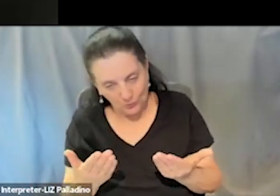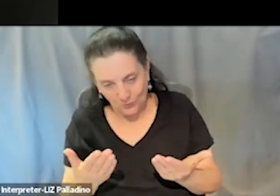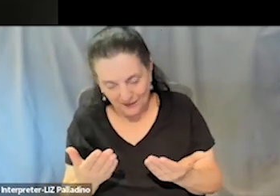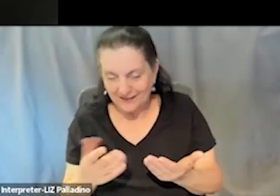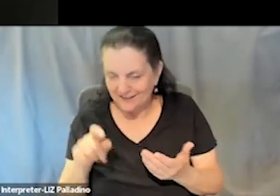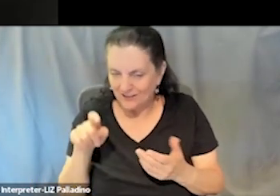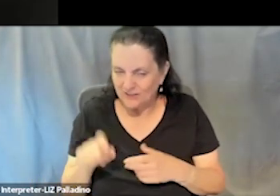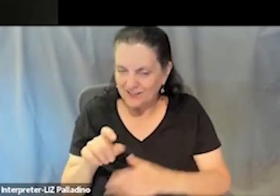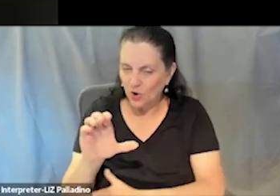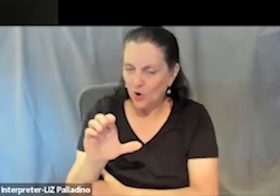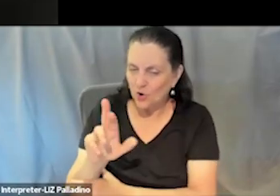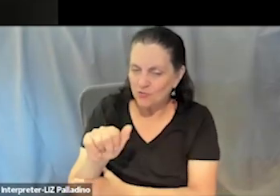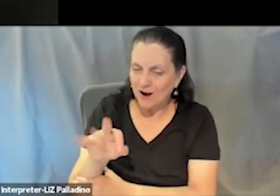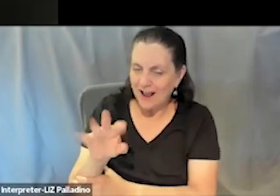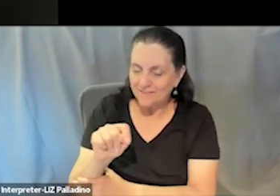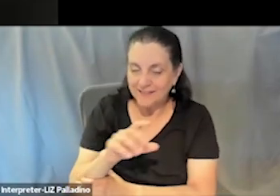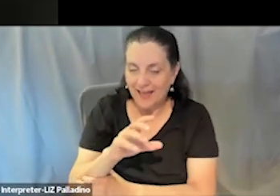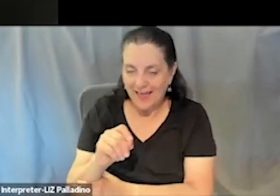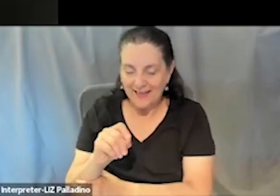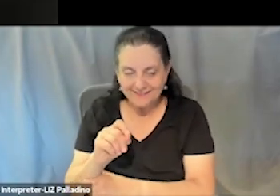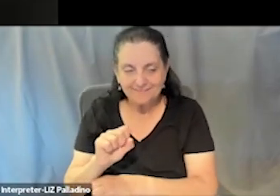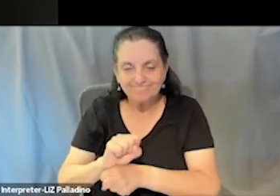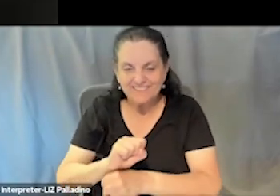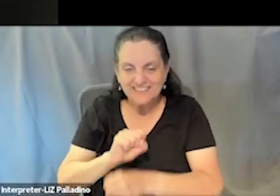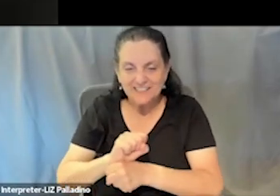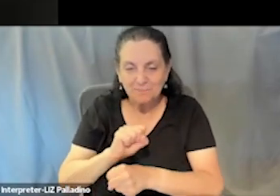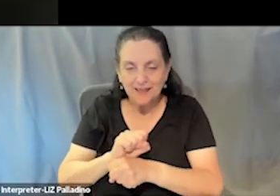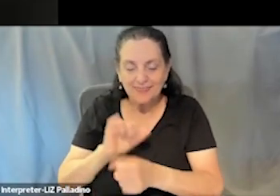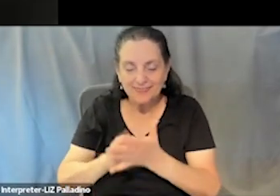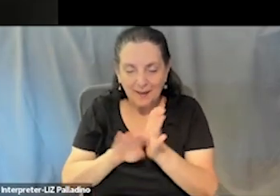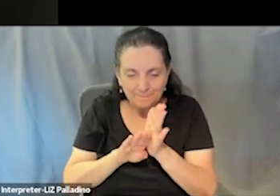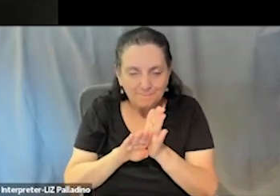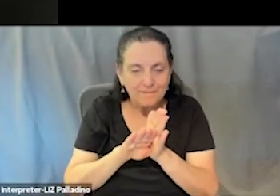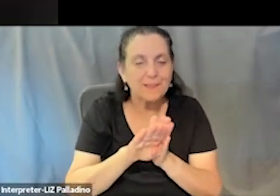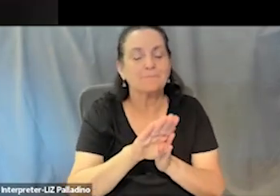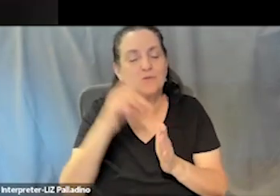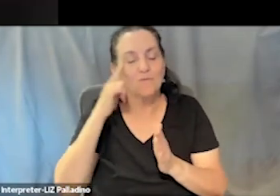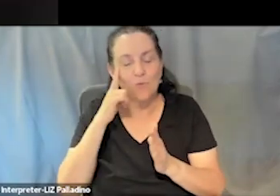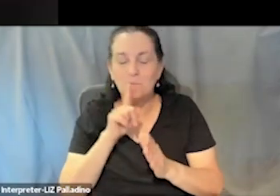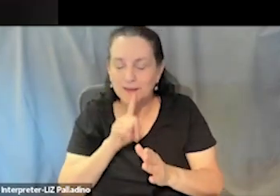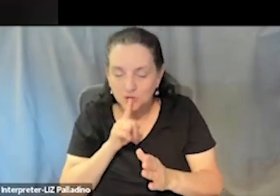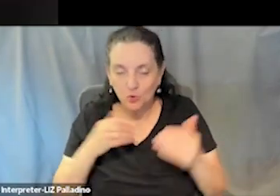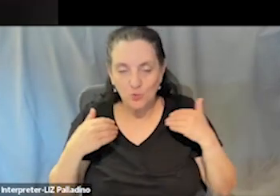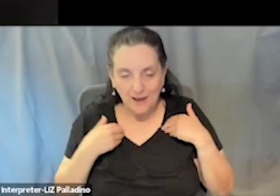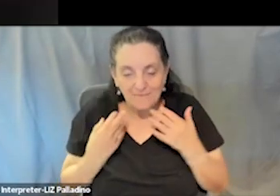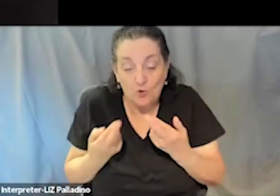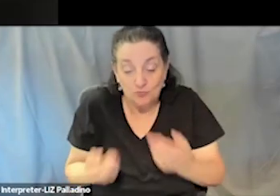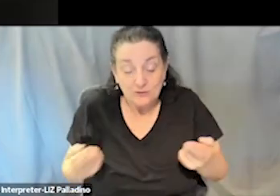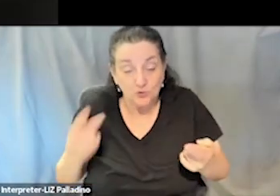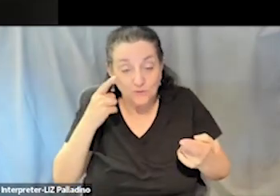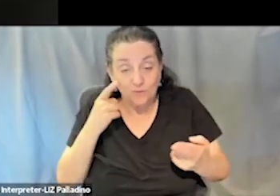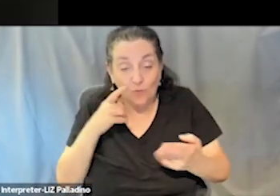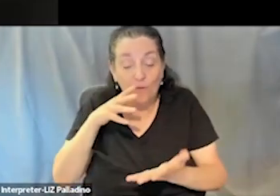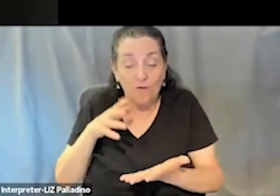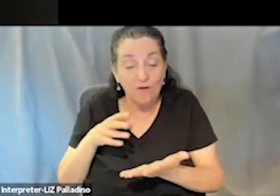a craft and a discipline, I would say, to building up your fundraising resources, repetition and